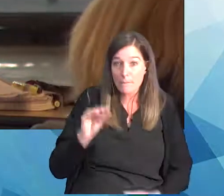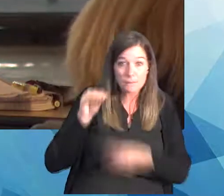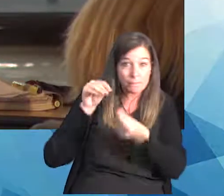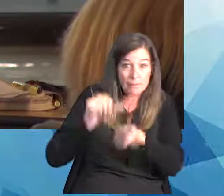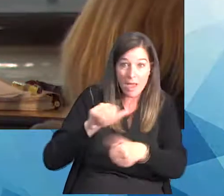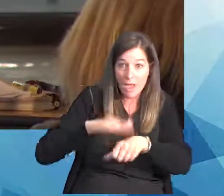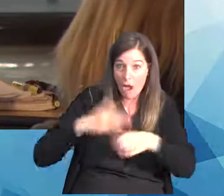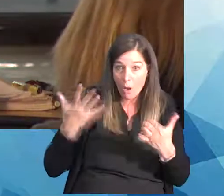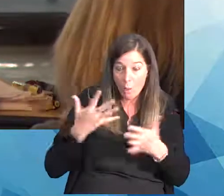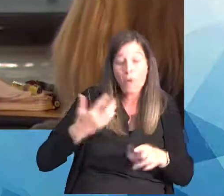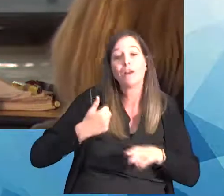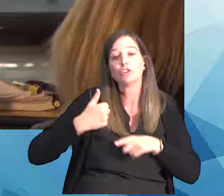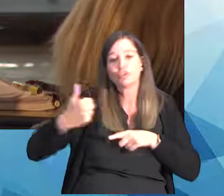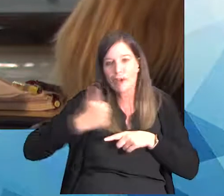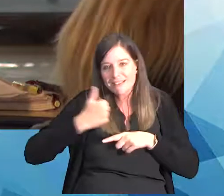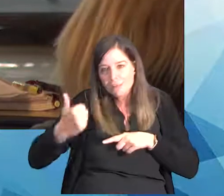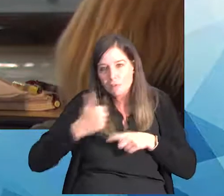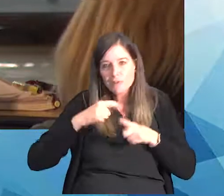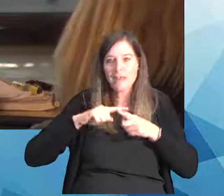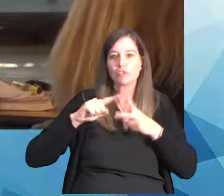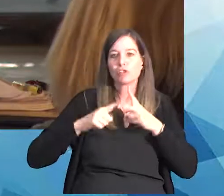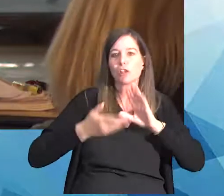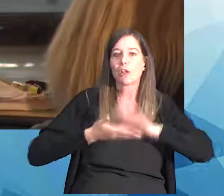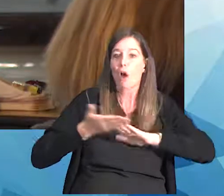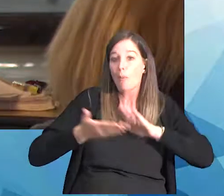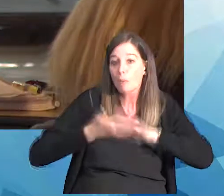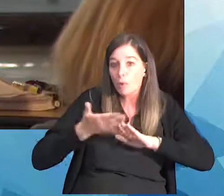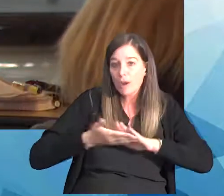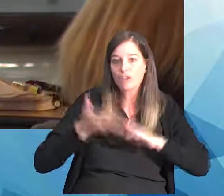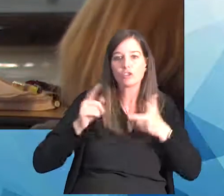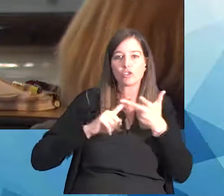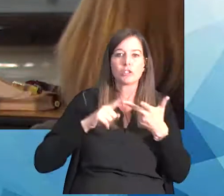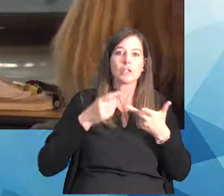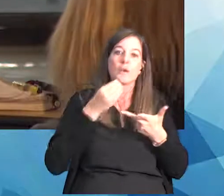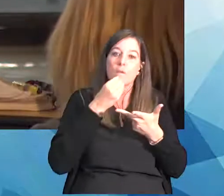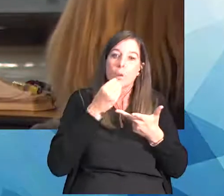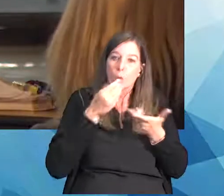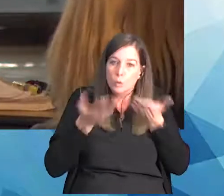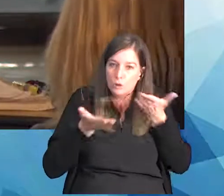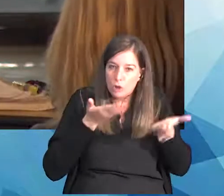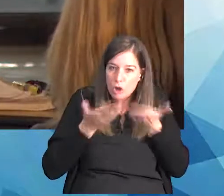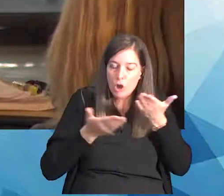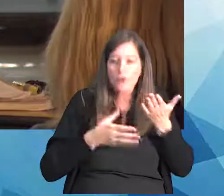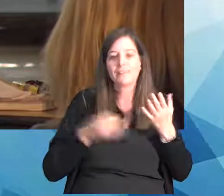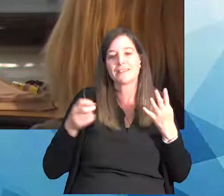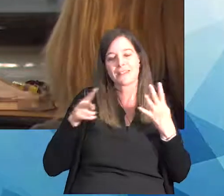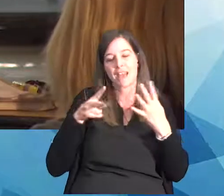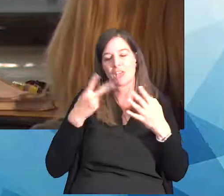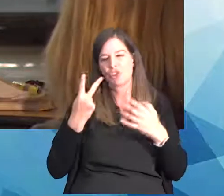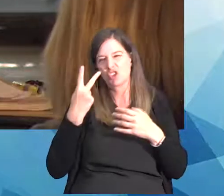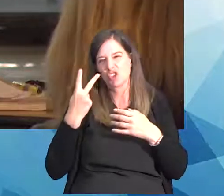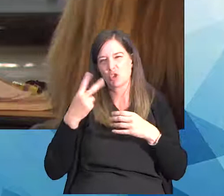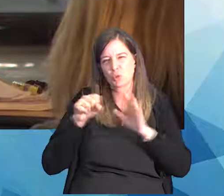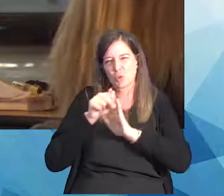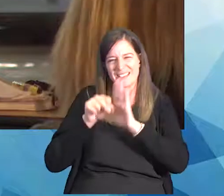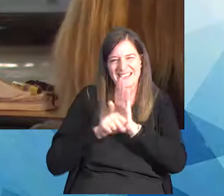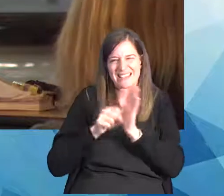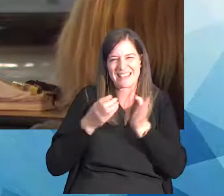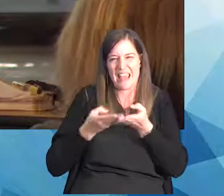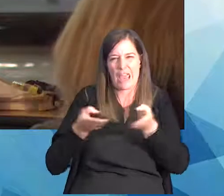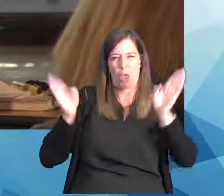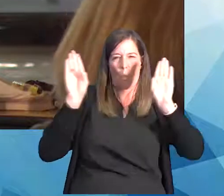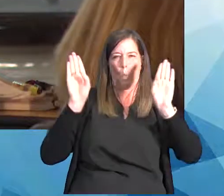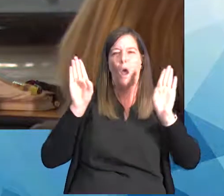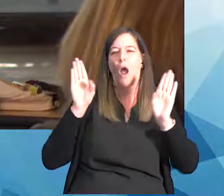transportation, operations, food services, and our 2 statewide service programs for the deaf and